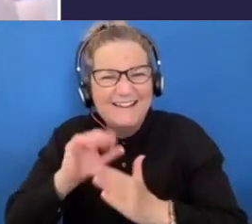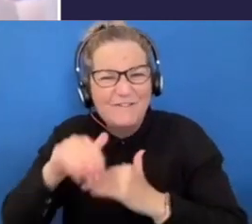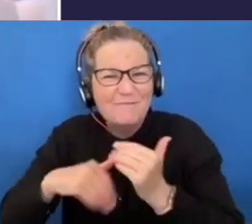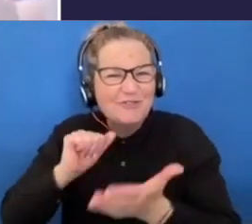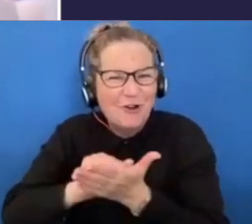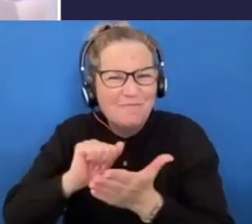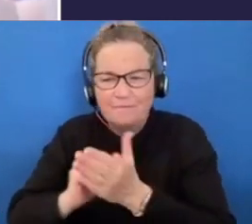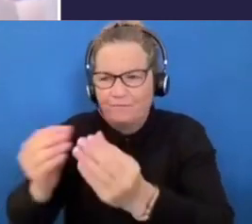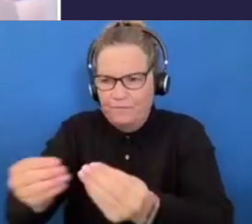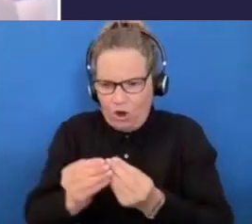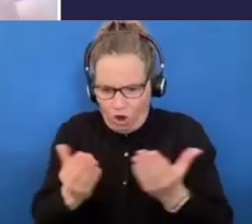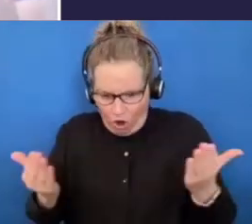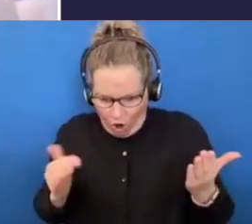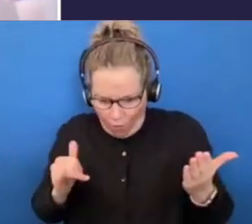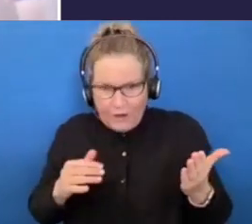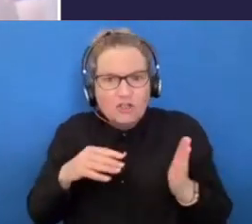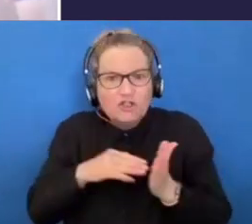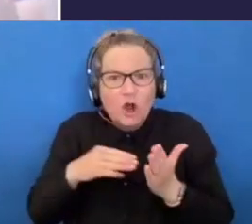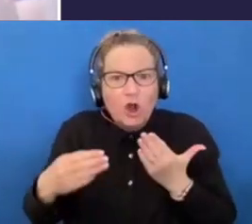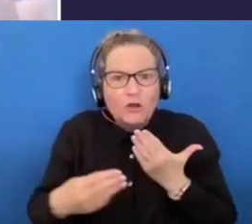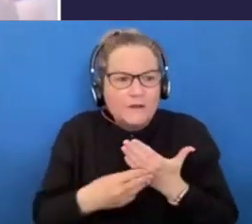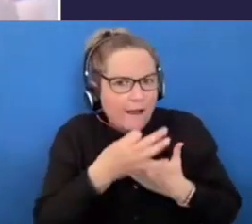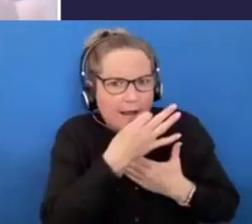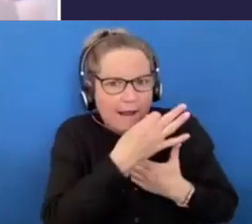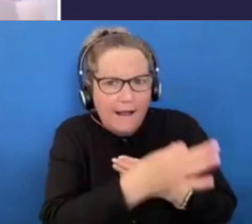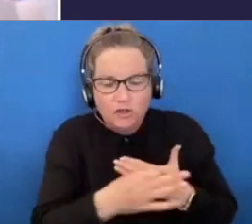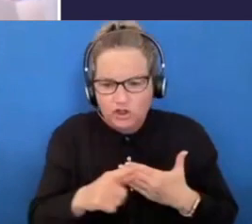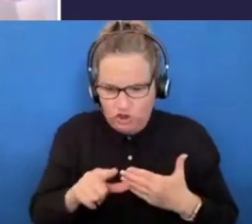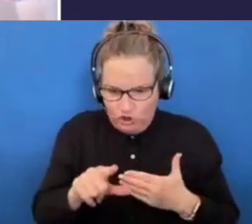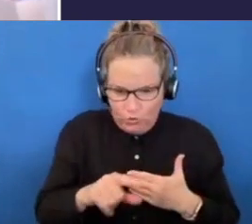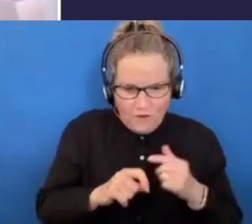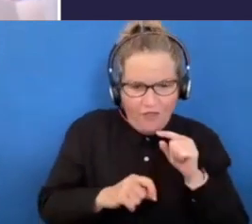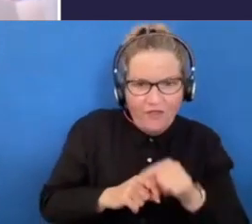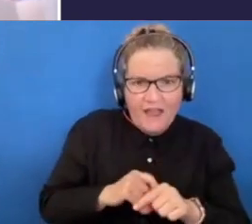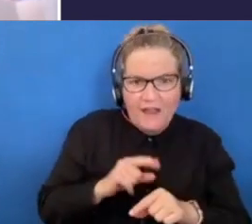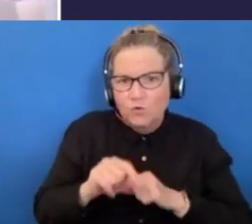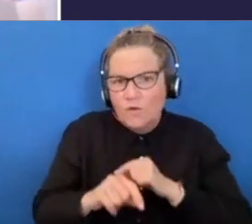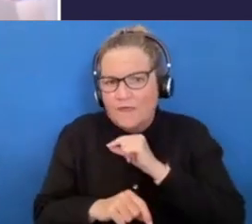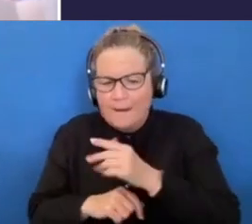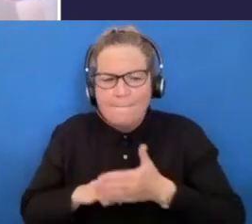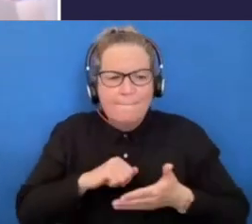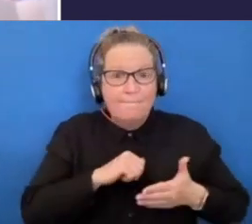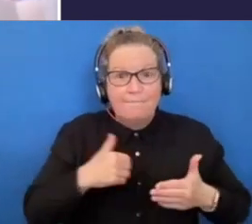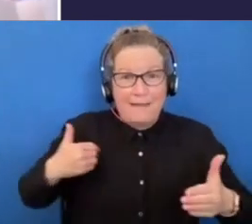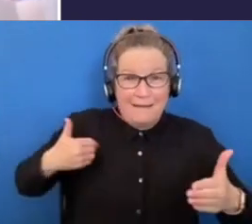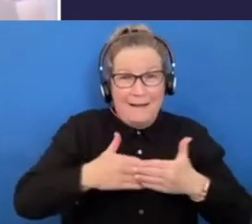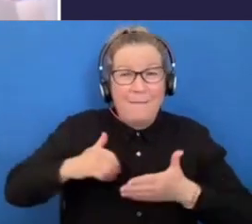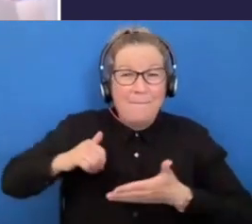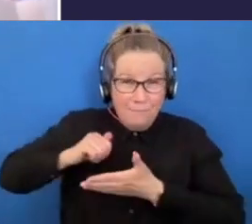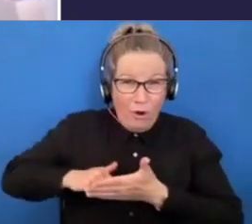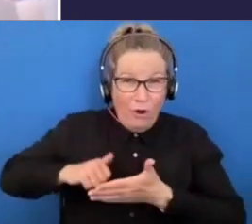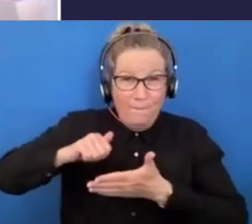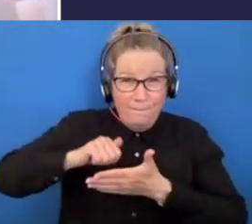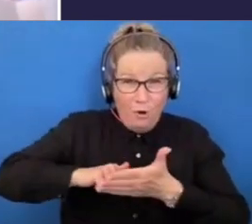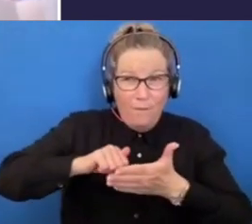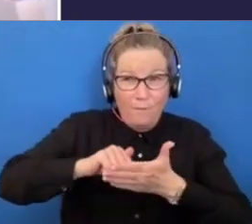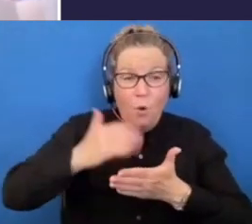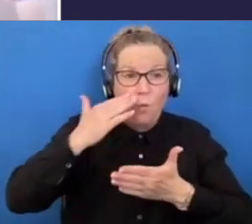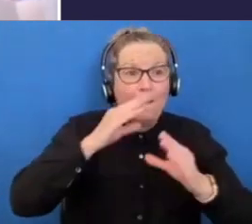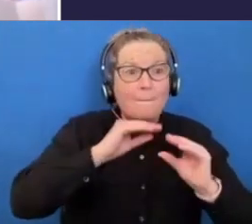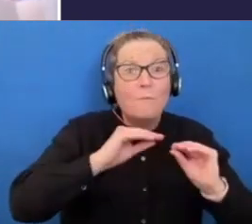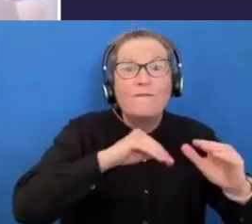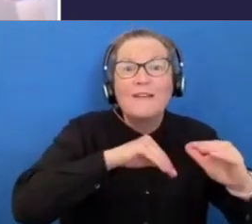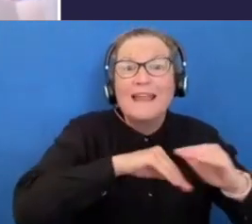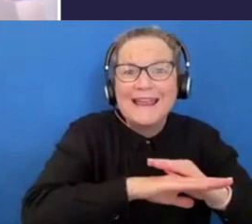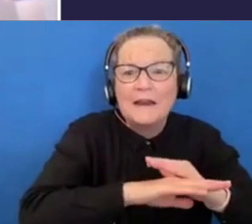in your house? And she'd choose things. So she was choosing things, buying things for years that would make her home her own.